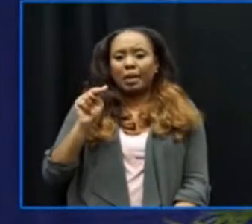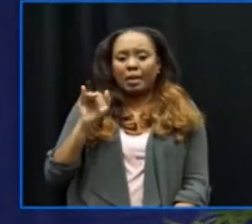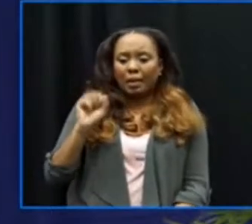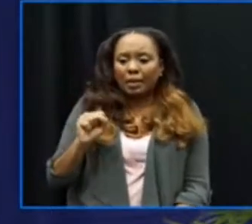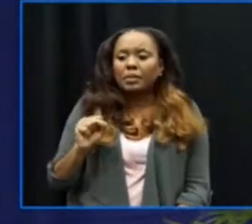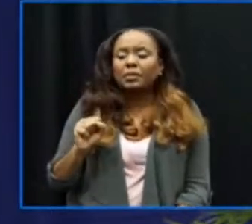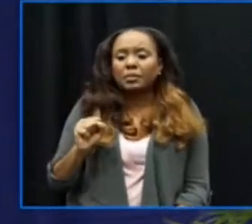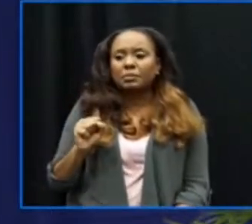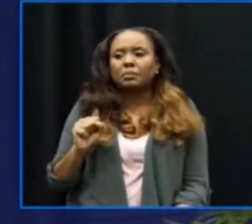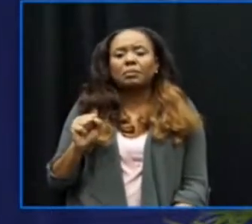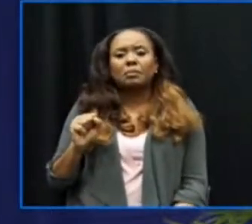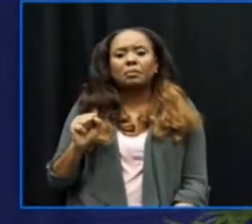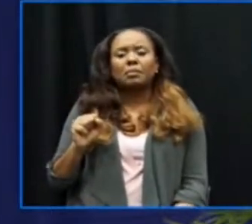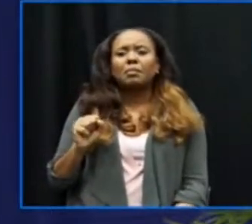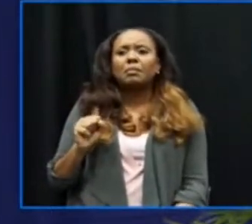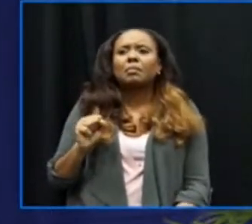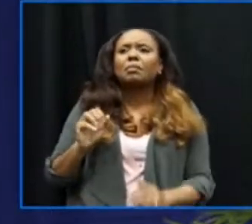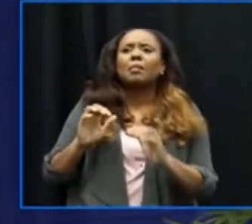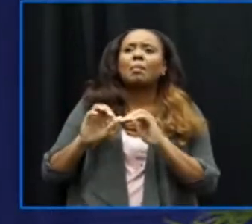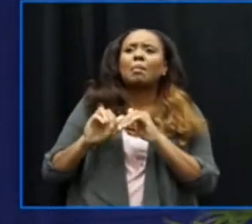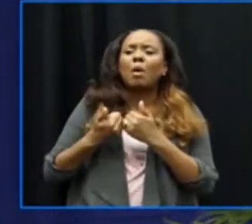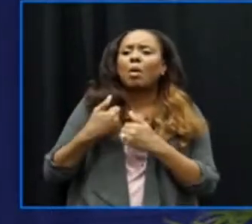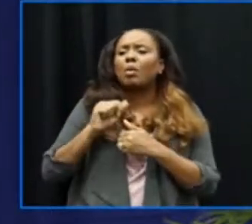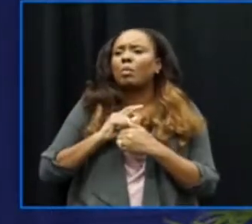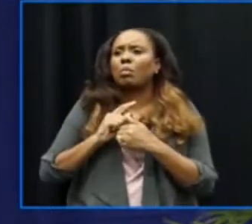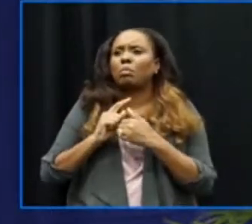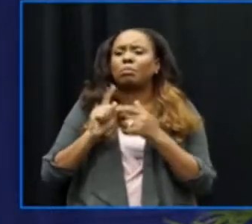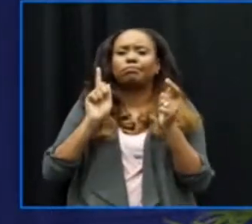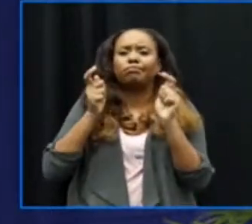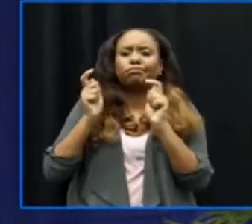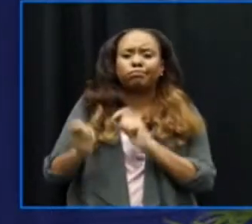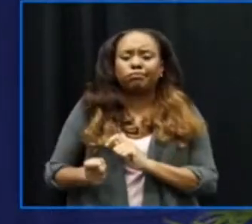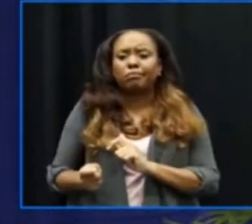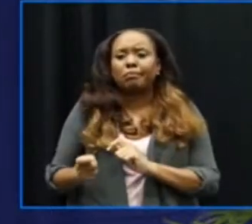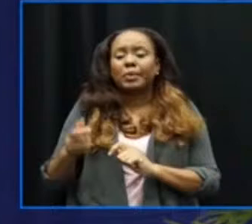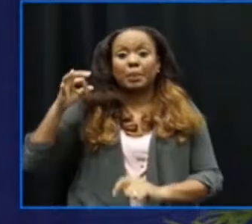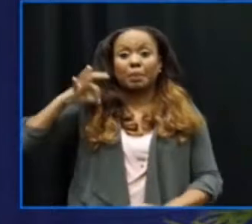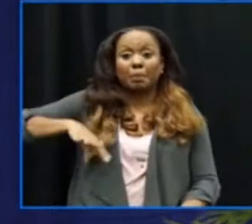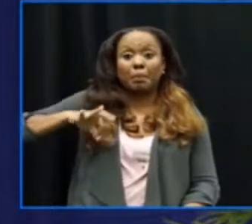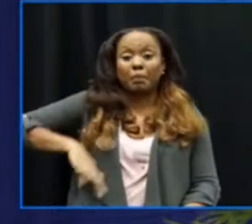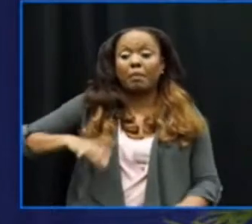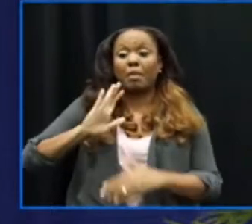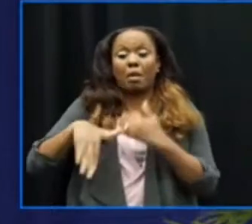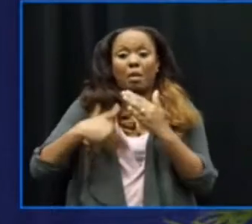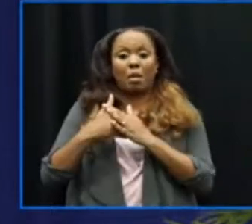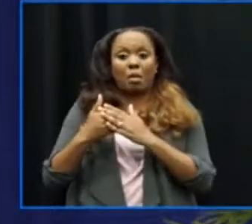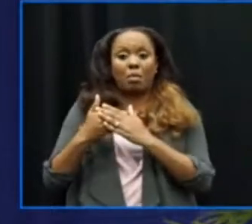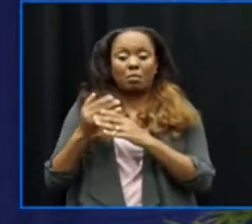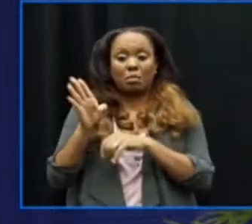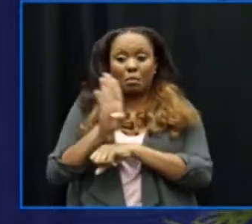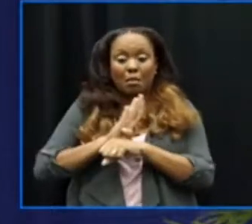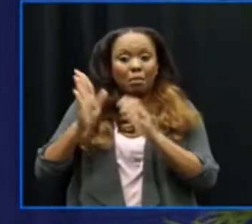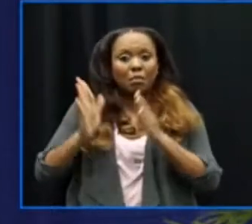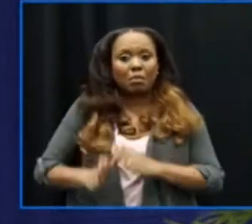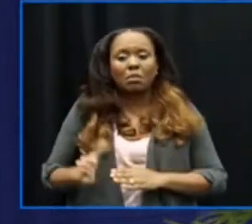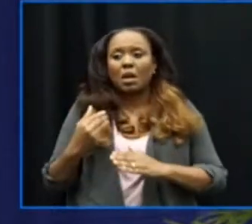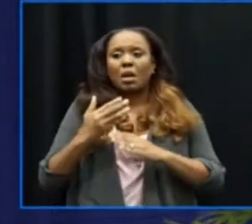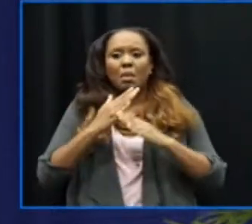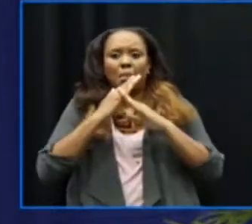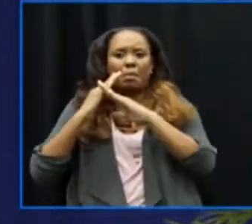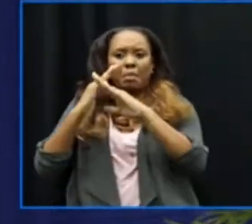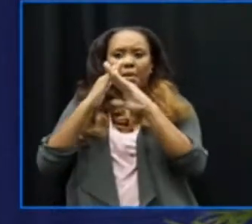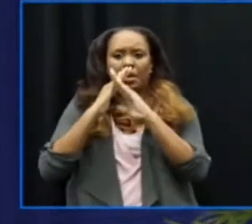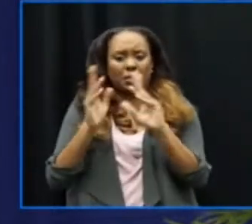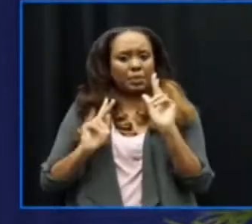do we do it in a way that is good for all Barbadians, one that protects those at the most vulnerable end. And at the